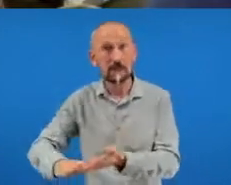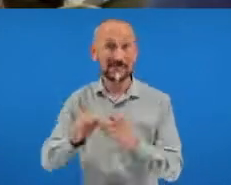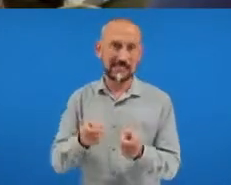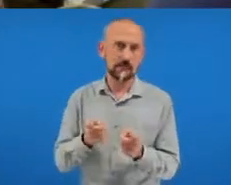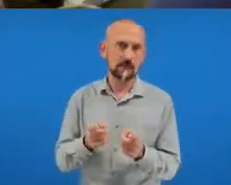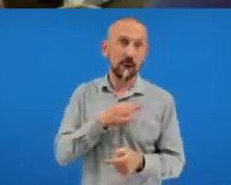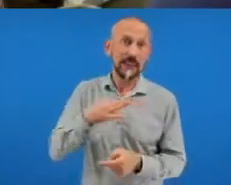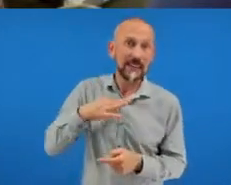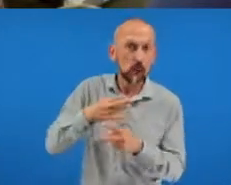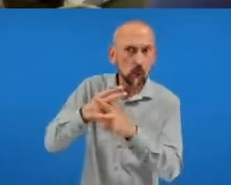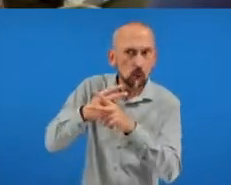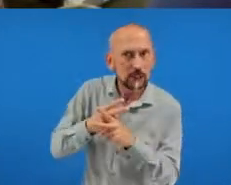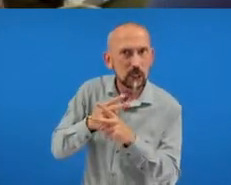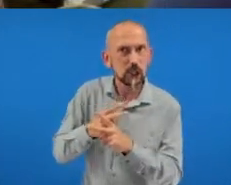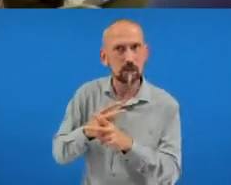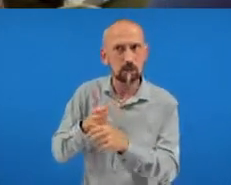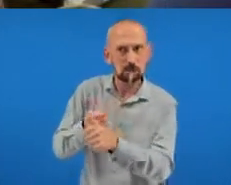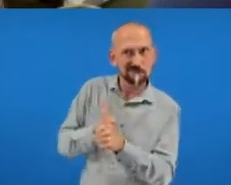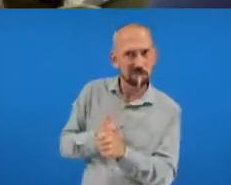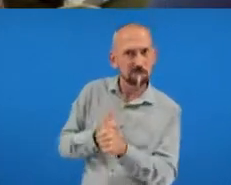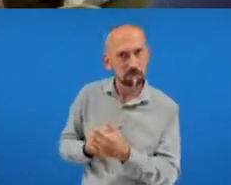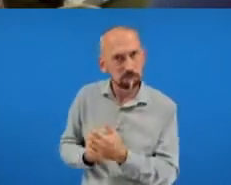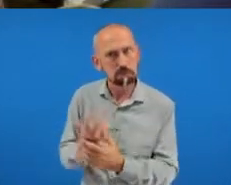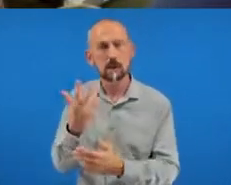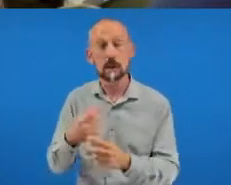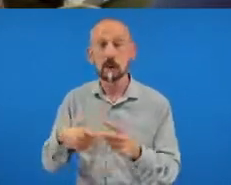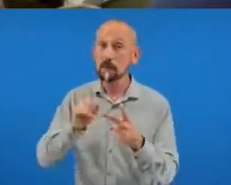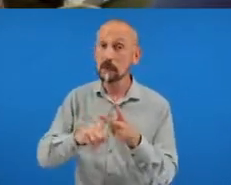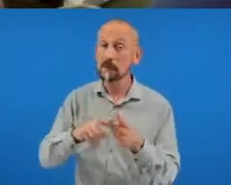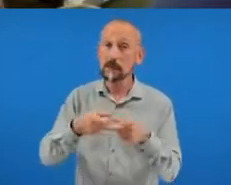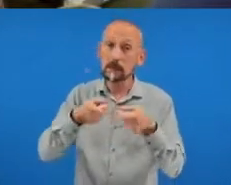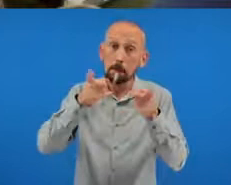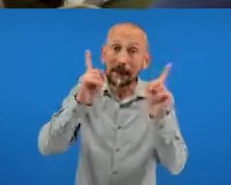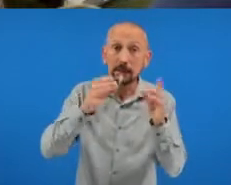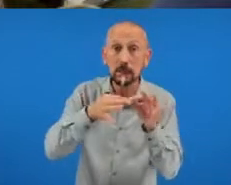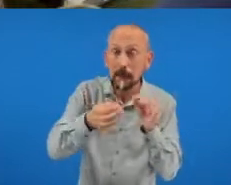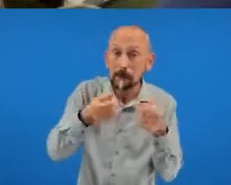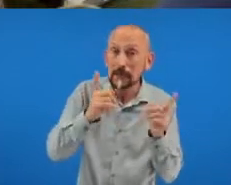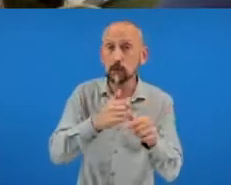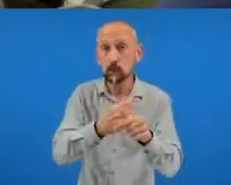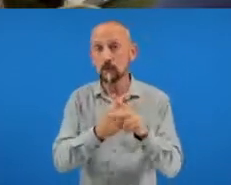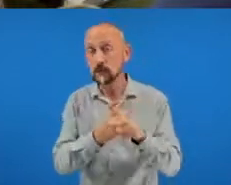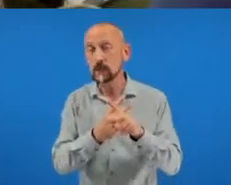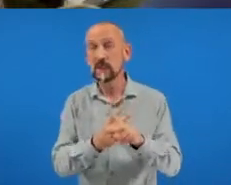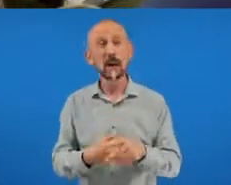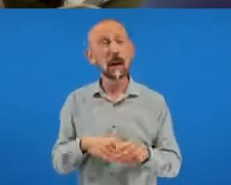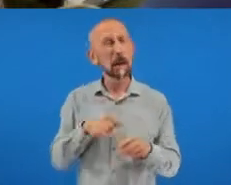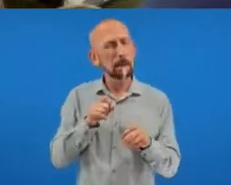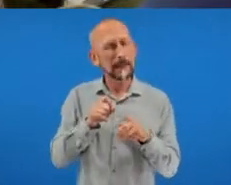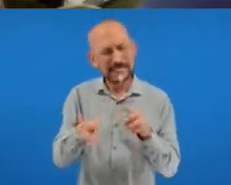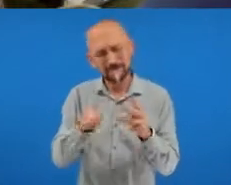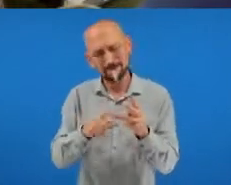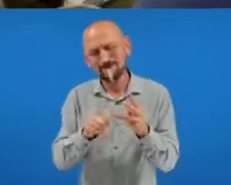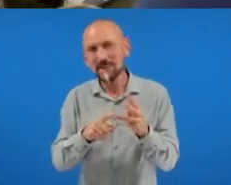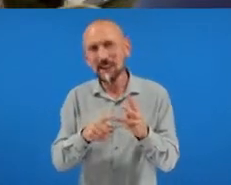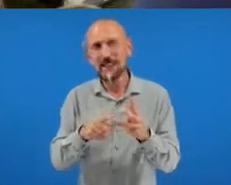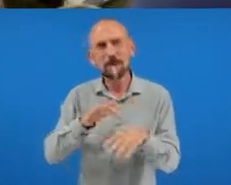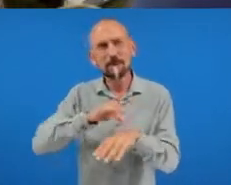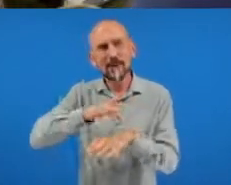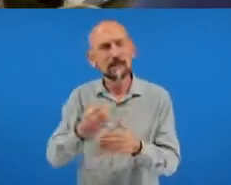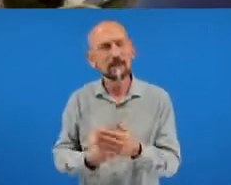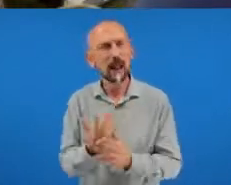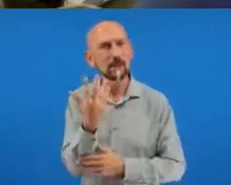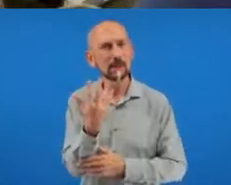And particularly our professional development reviews, I think that's a space where you can say, and your manager can discuss with